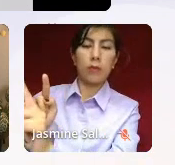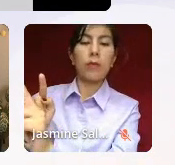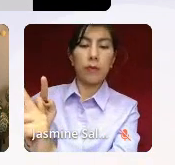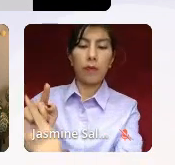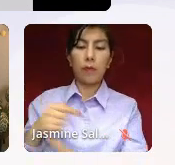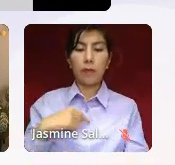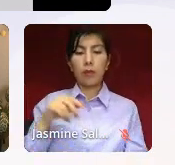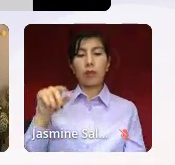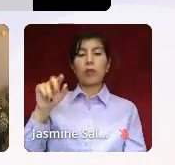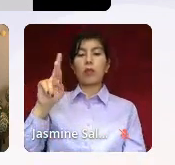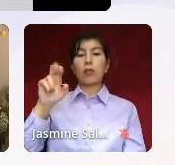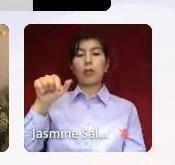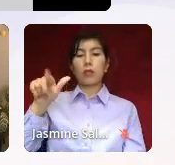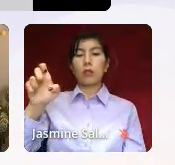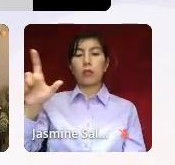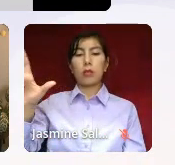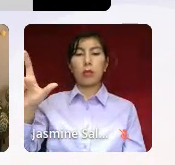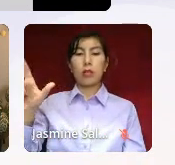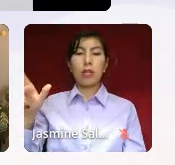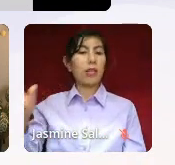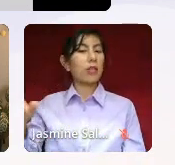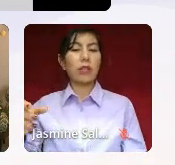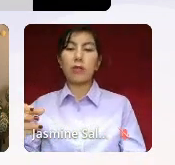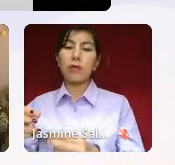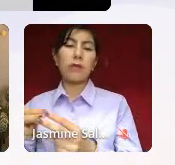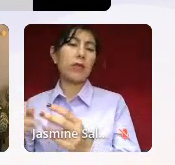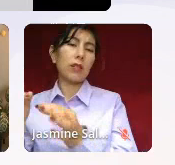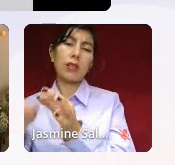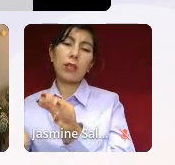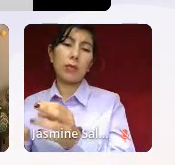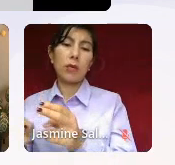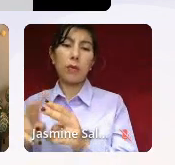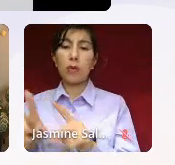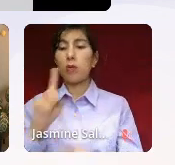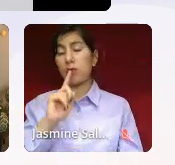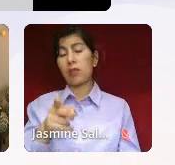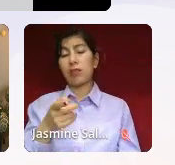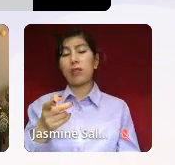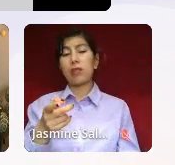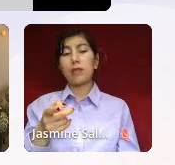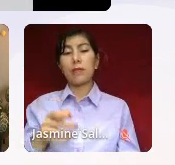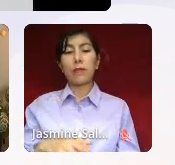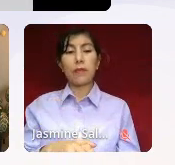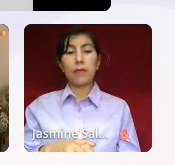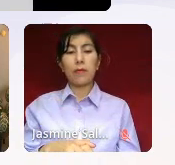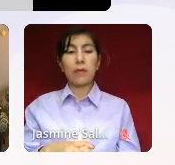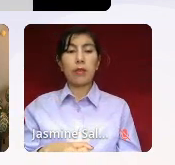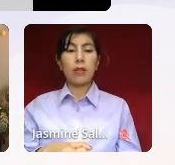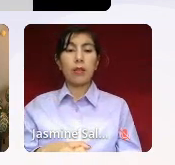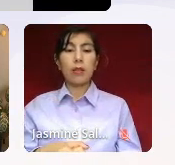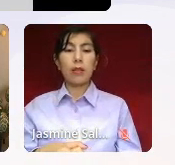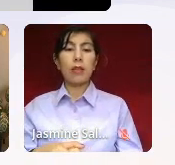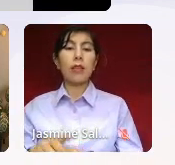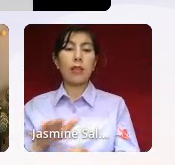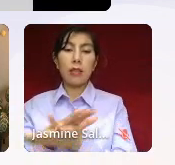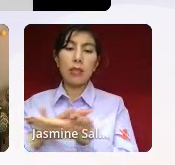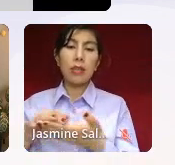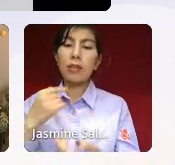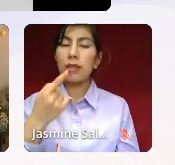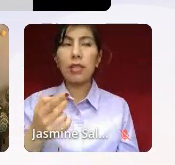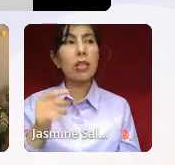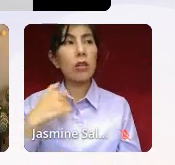just seemingly simple, but really in some ways sort of elegant way of saying we're just